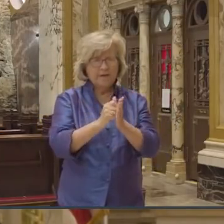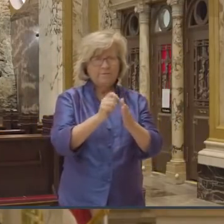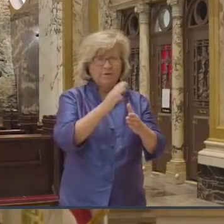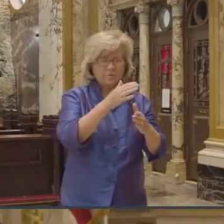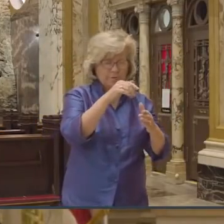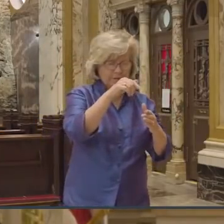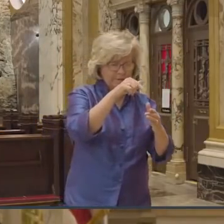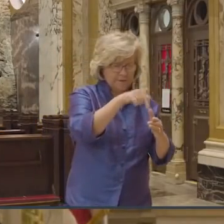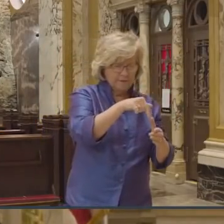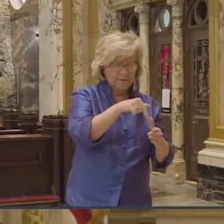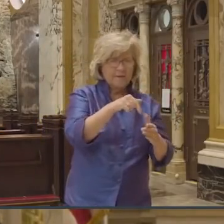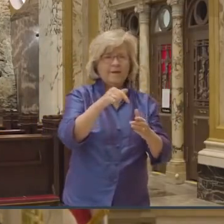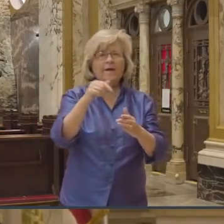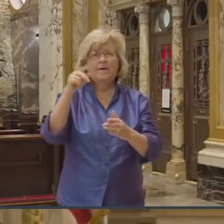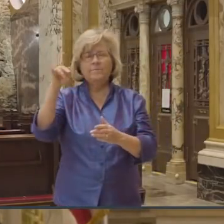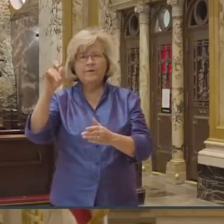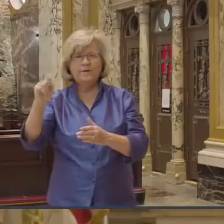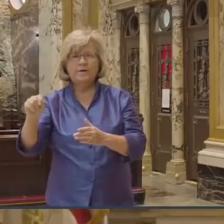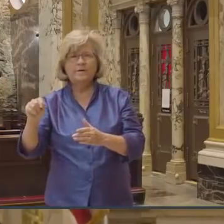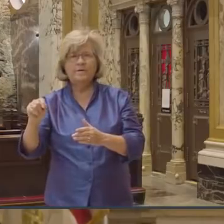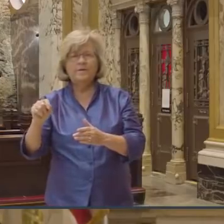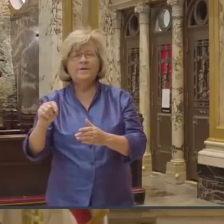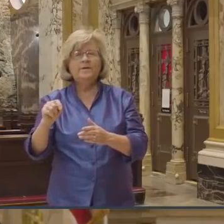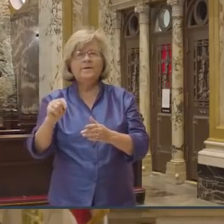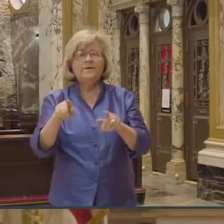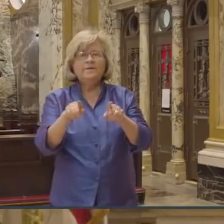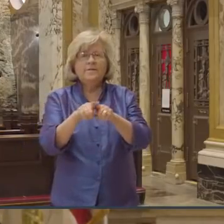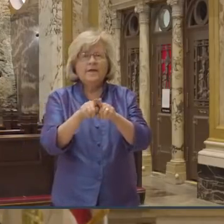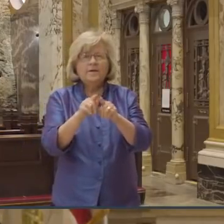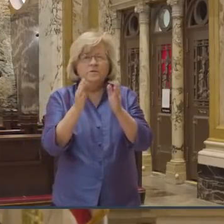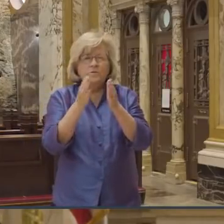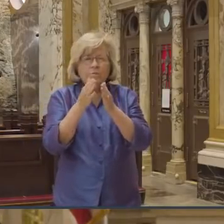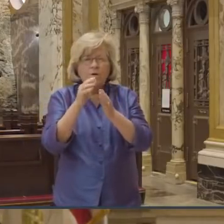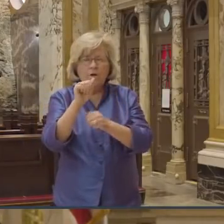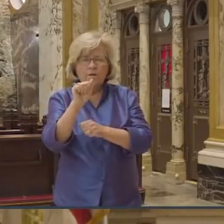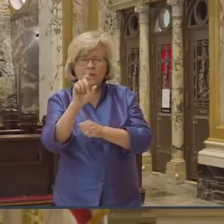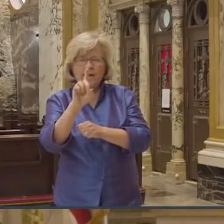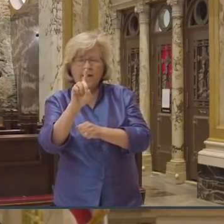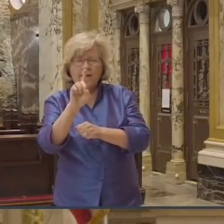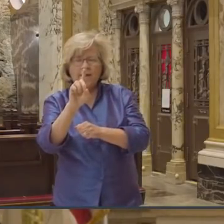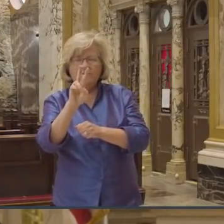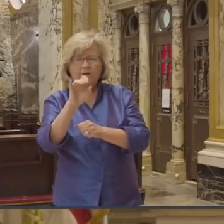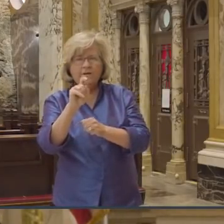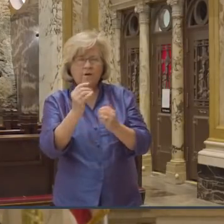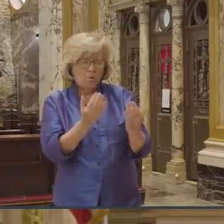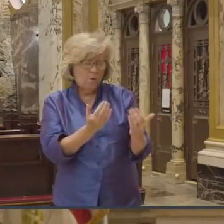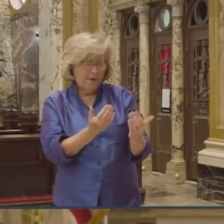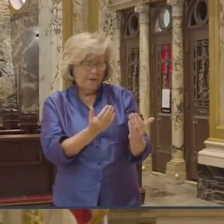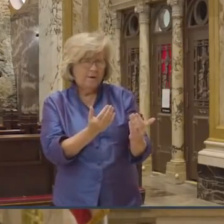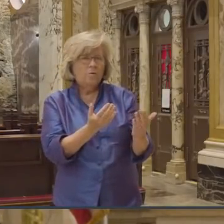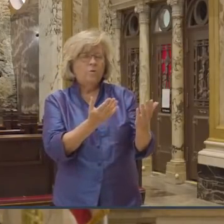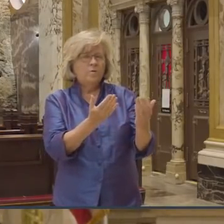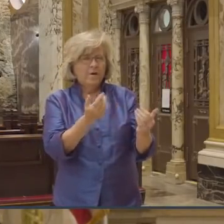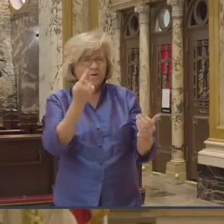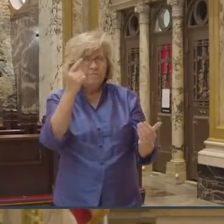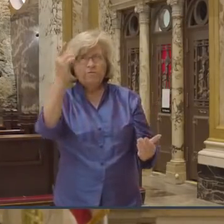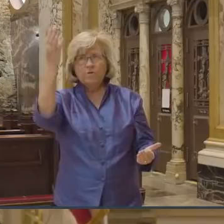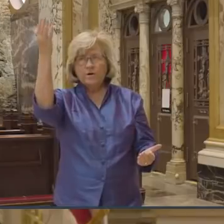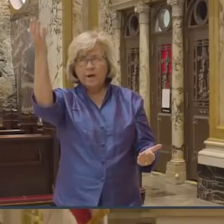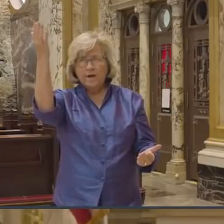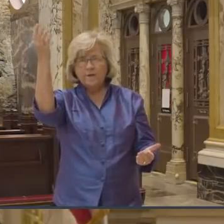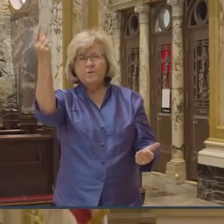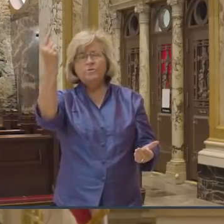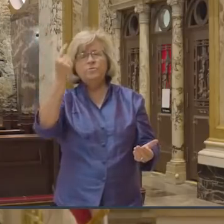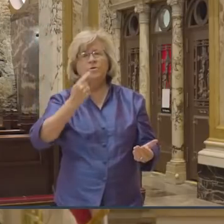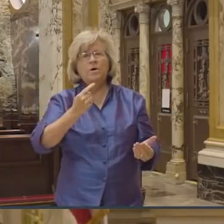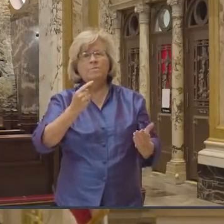Pentecost Sunday is kind of a mini Advent for the church. It is a time for us waiting for God to come again